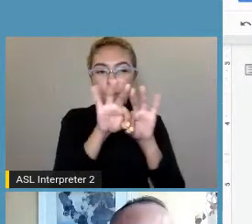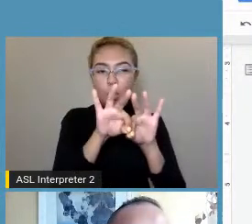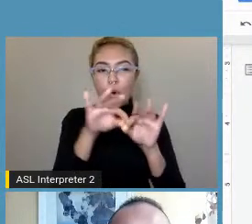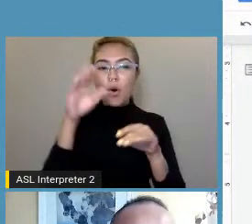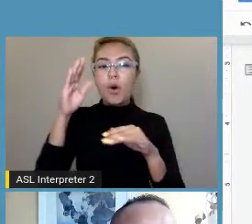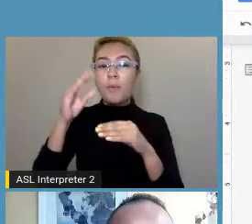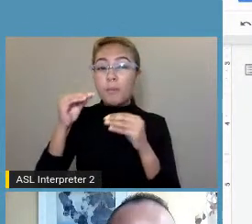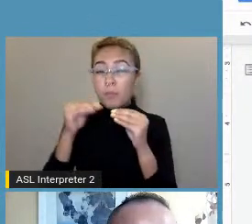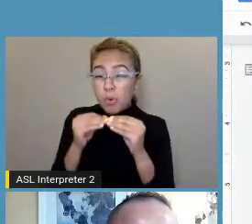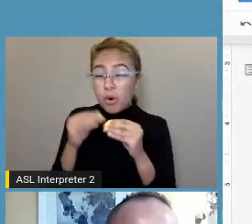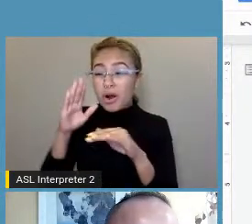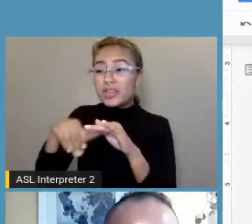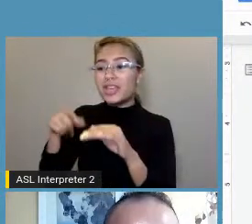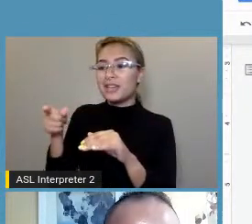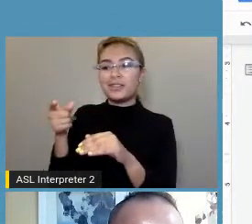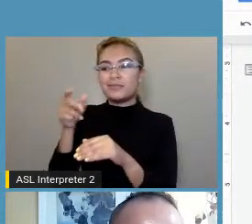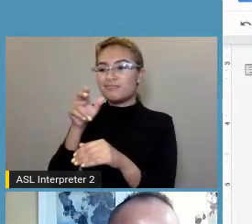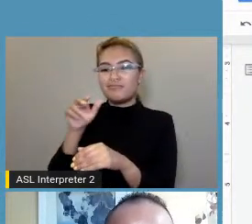at